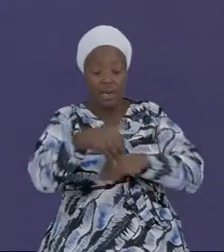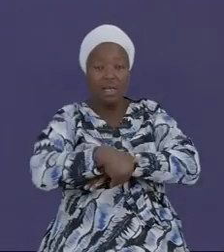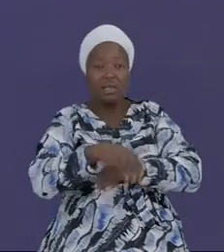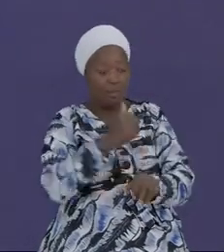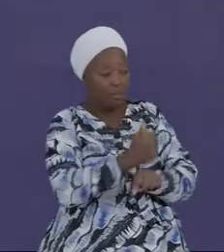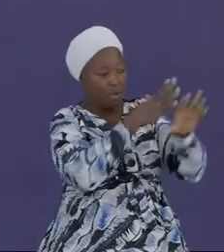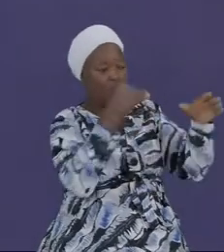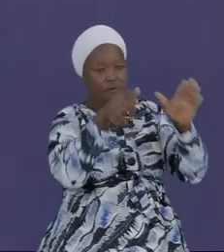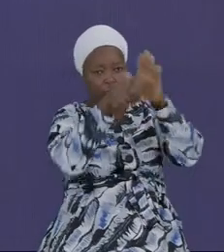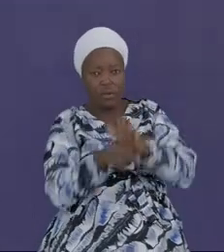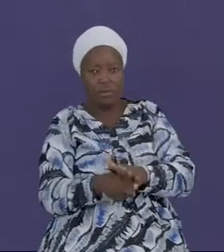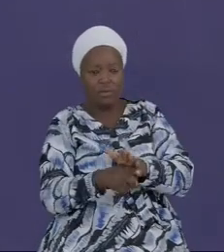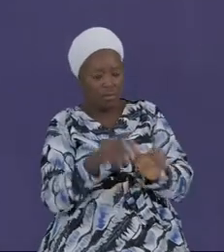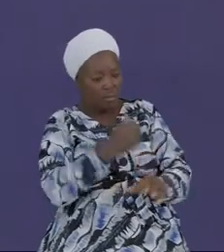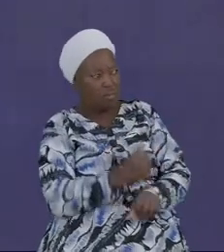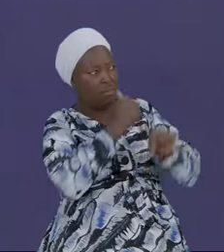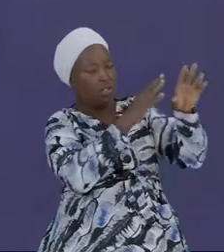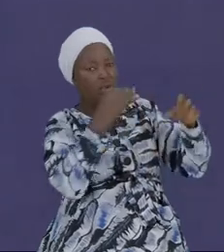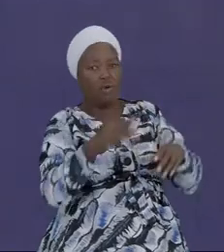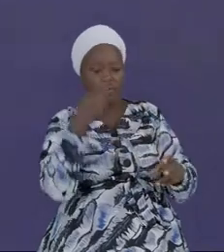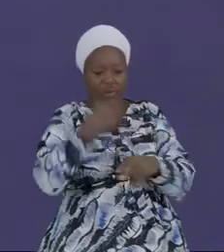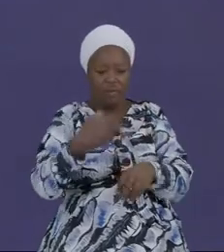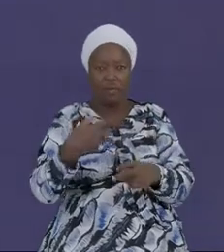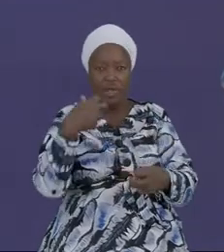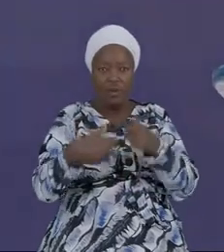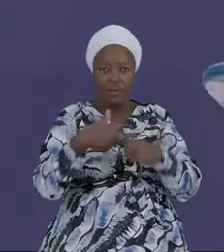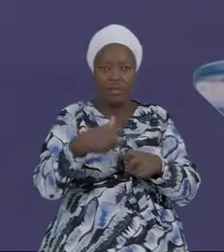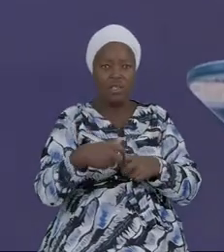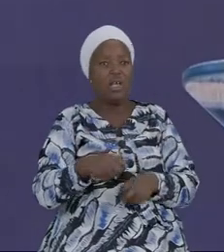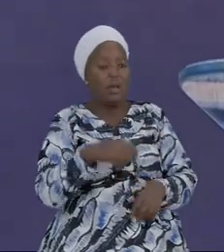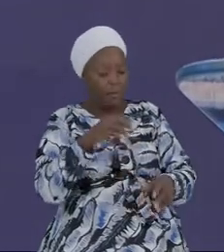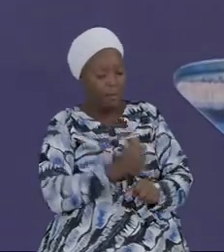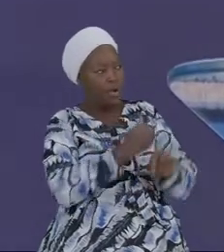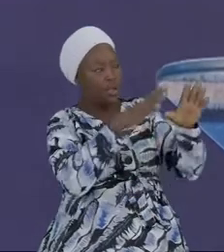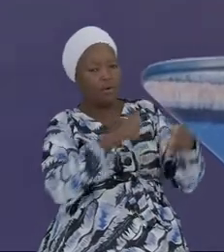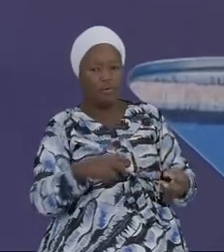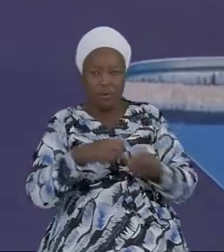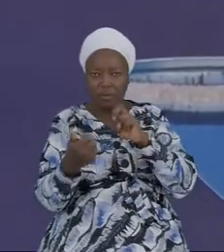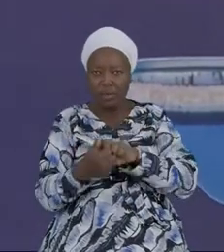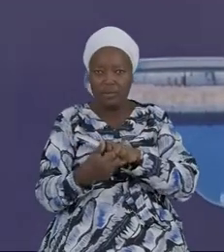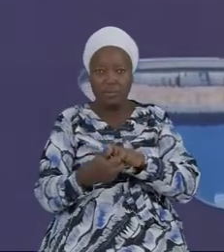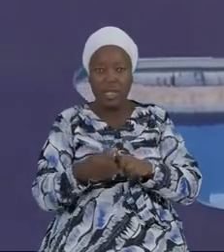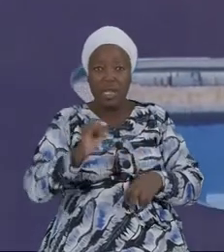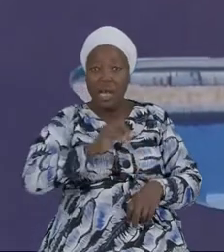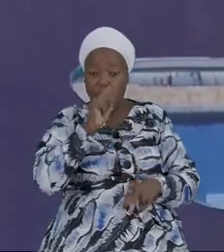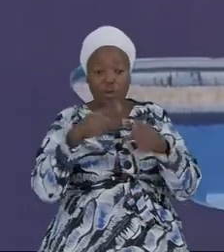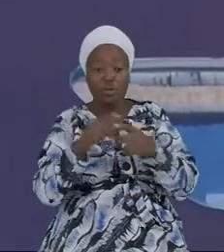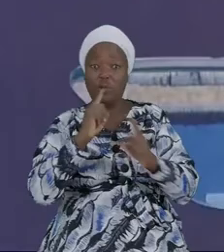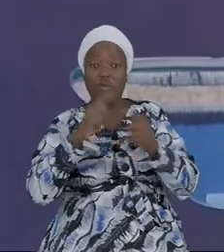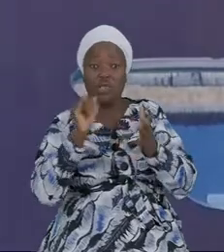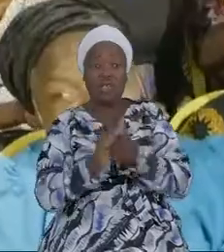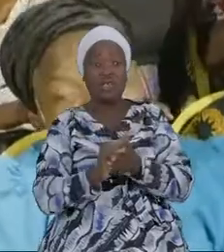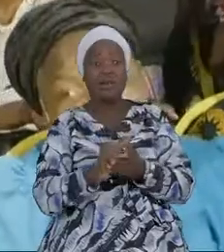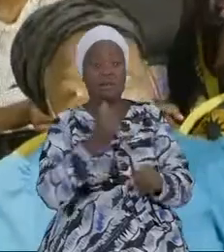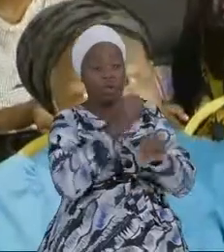of oppression, mountain of difficulty, mountain of challenges, I'm going to speak to that mountain